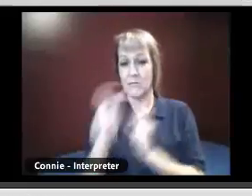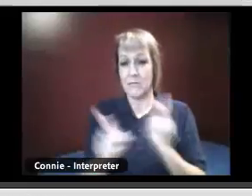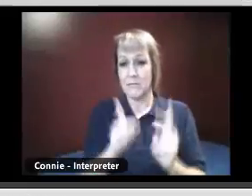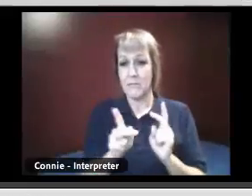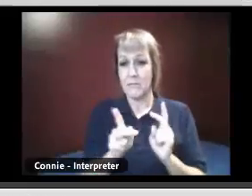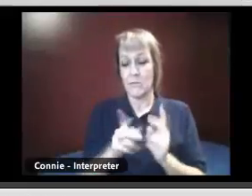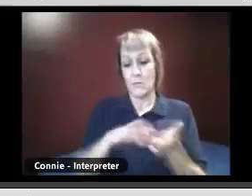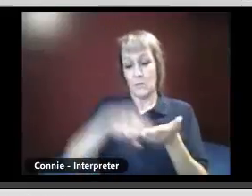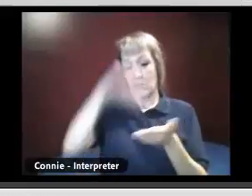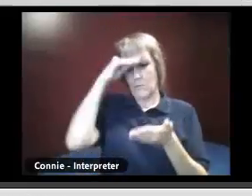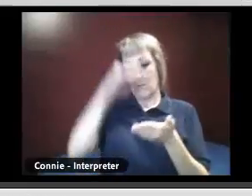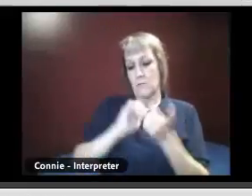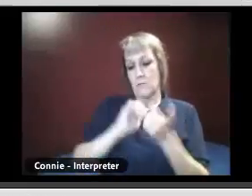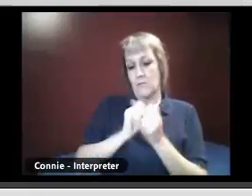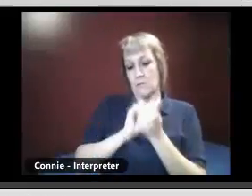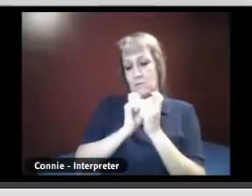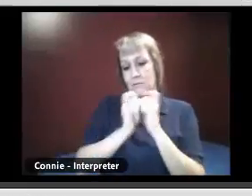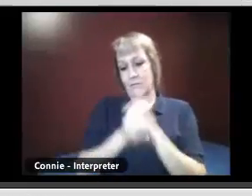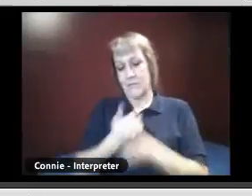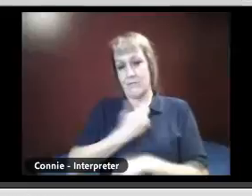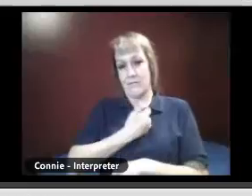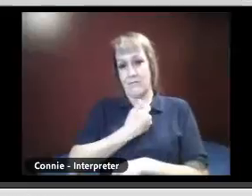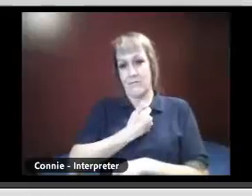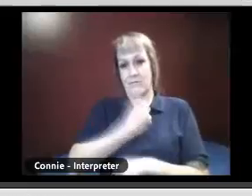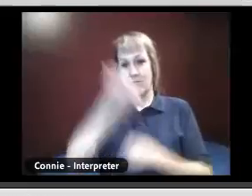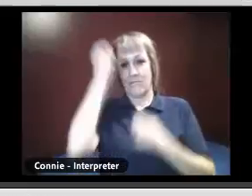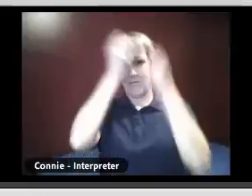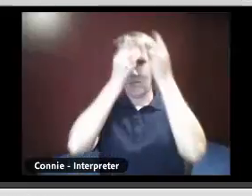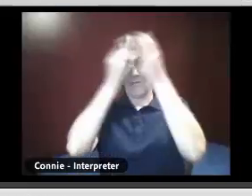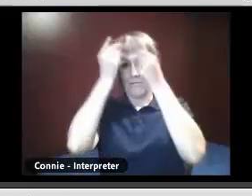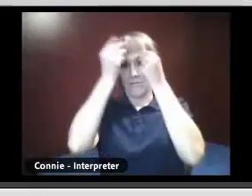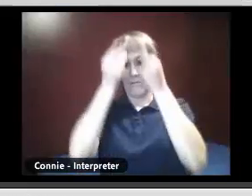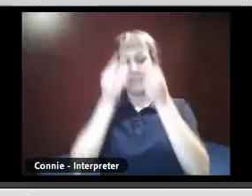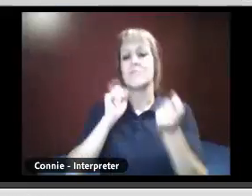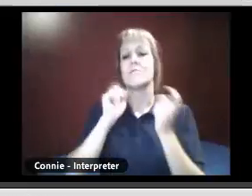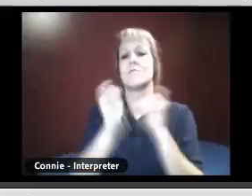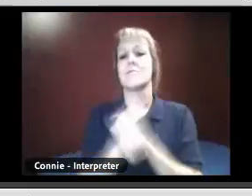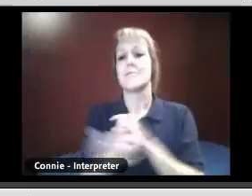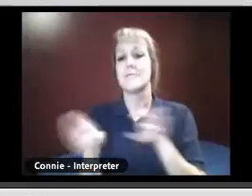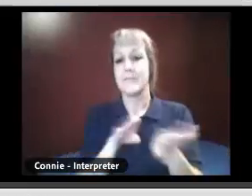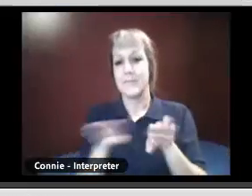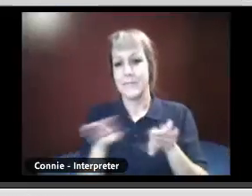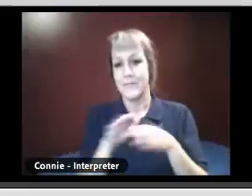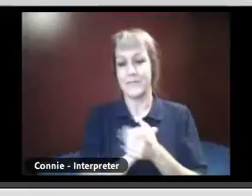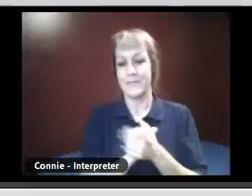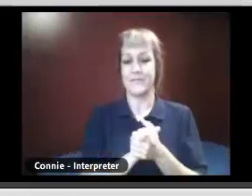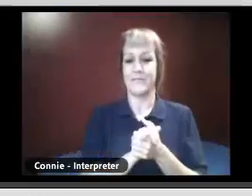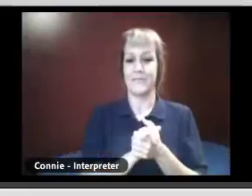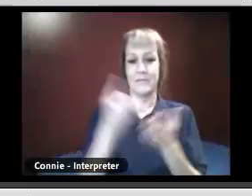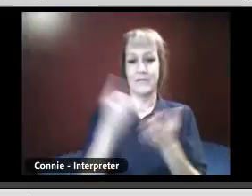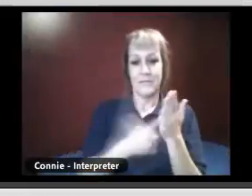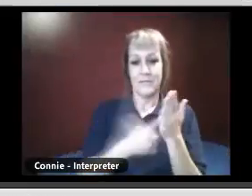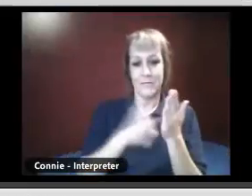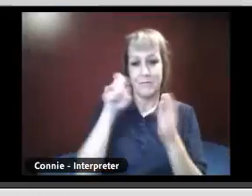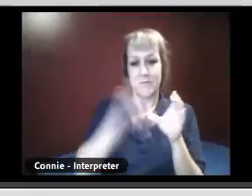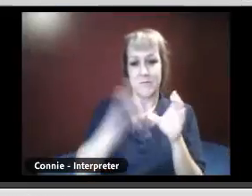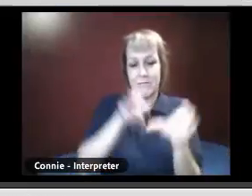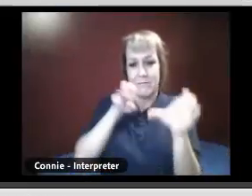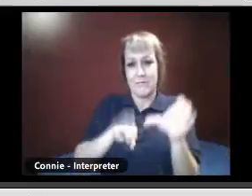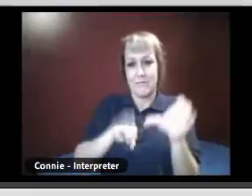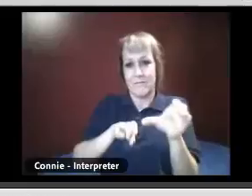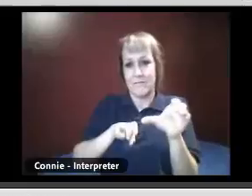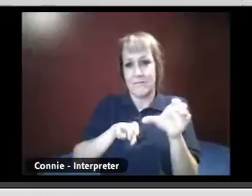our programming and our self-talk in order to change our behavior. So at times we need to step back and say,